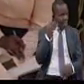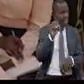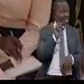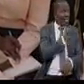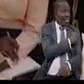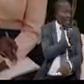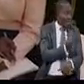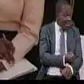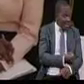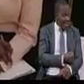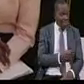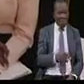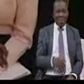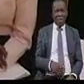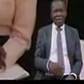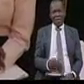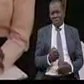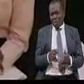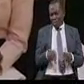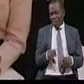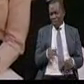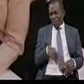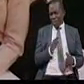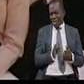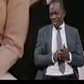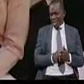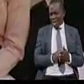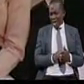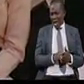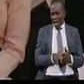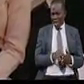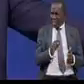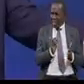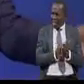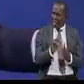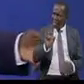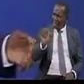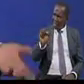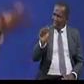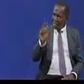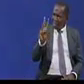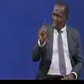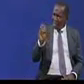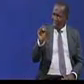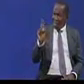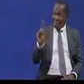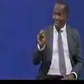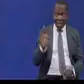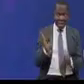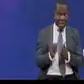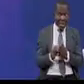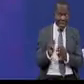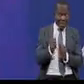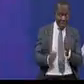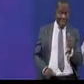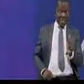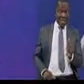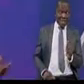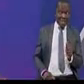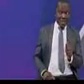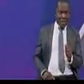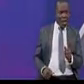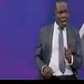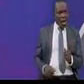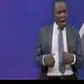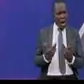person backslid, that person backslid, so was something. But then the Spirit of God came back again.